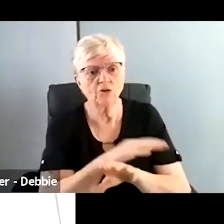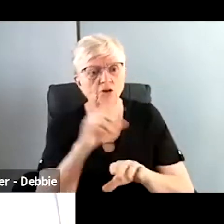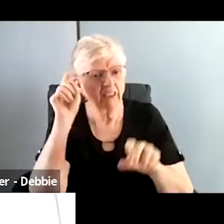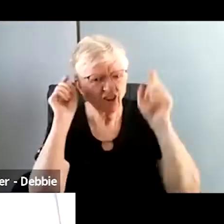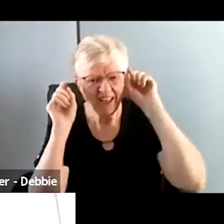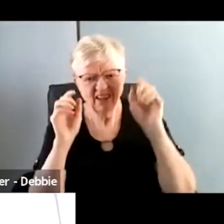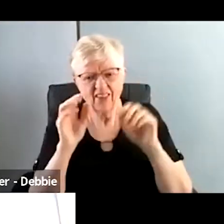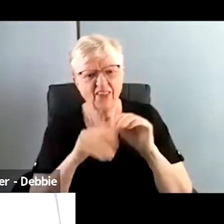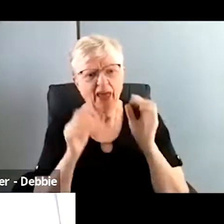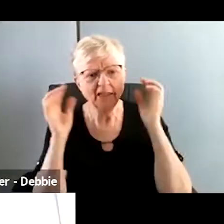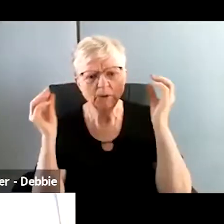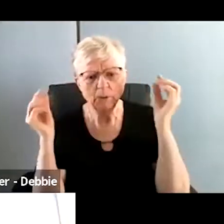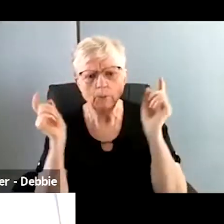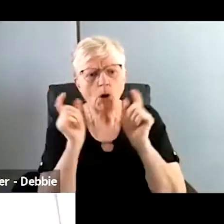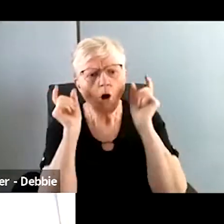wearing.